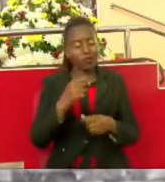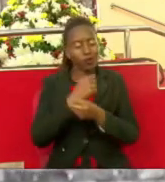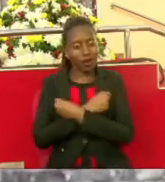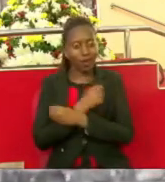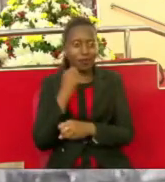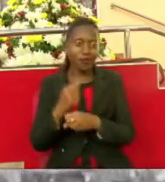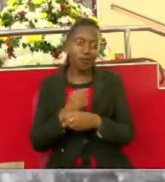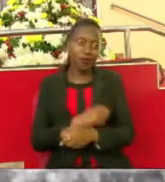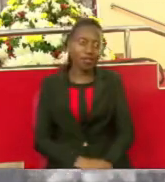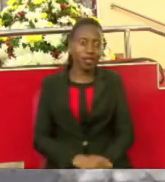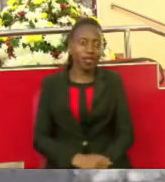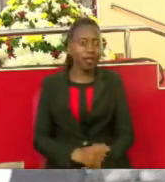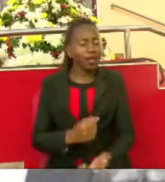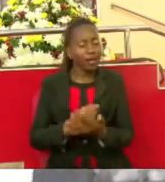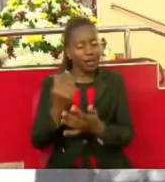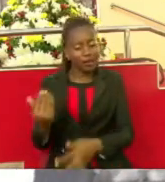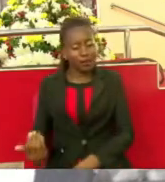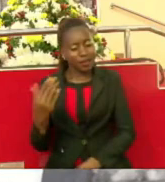Help your child to know what they are supposed to do.